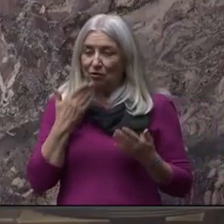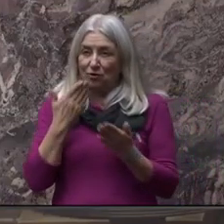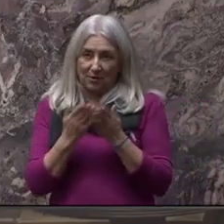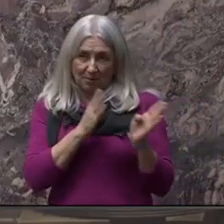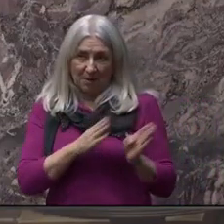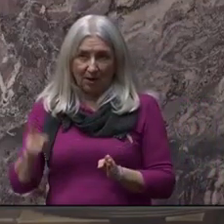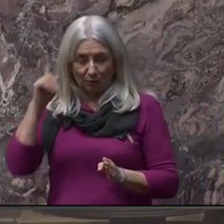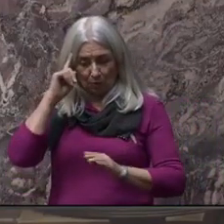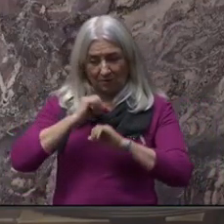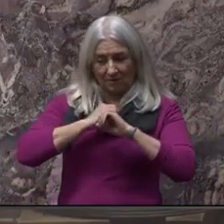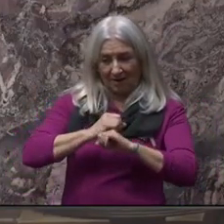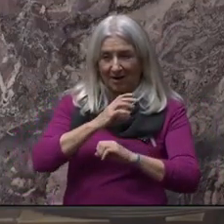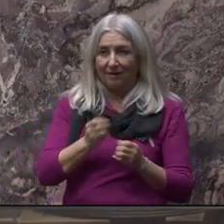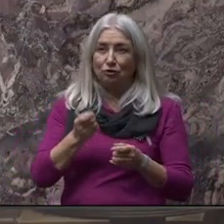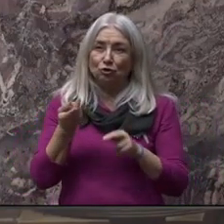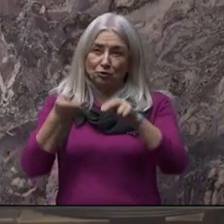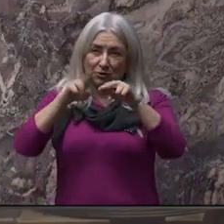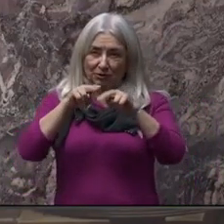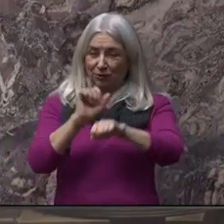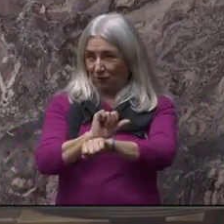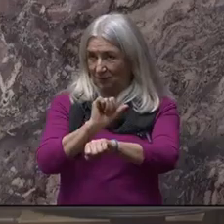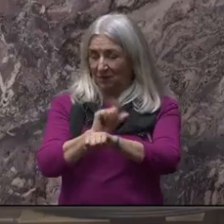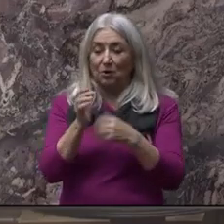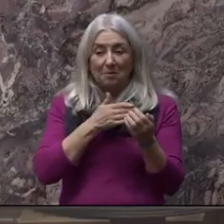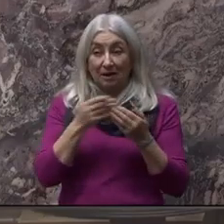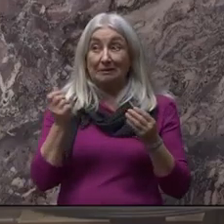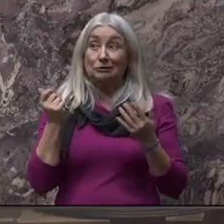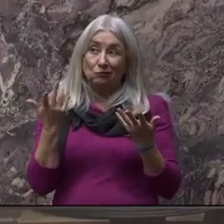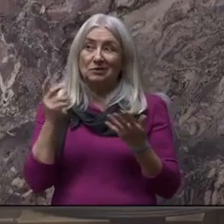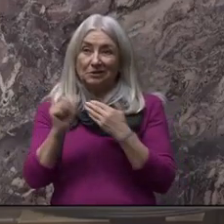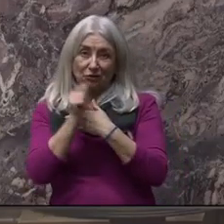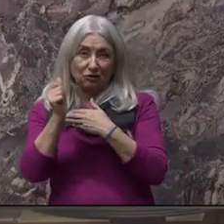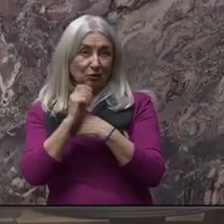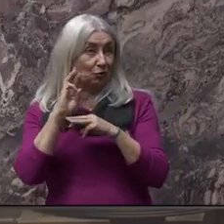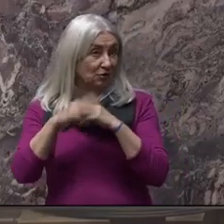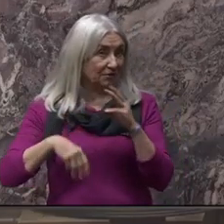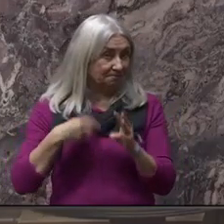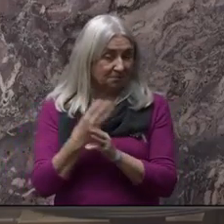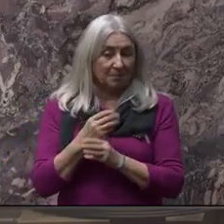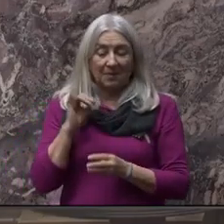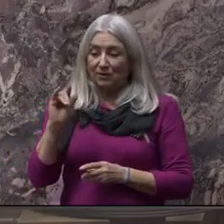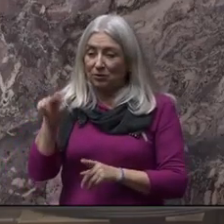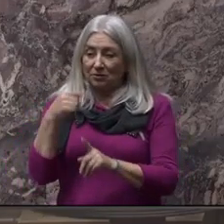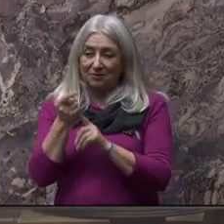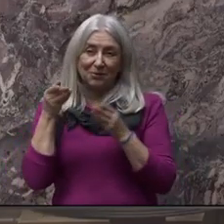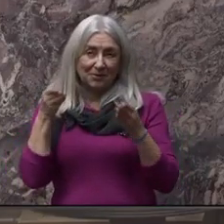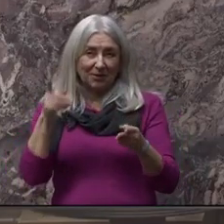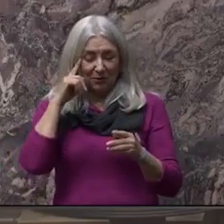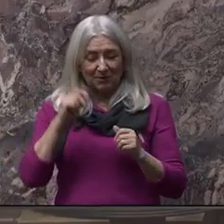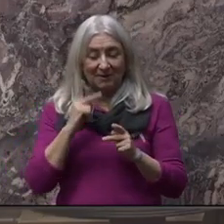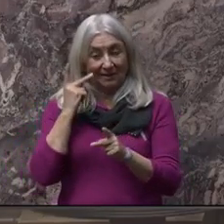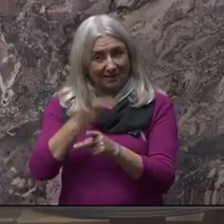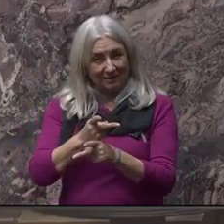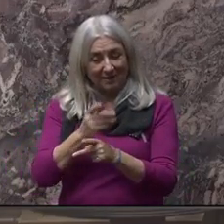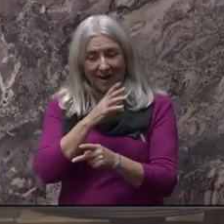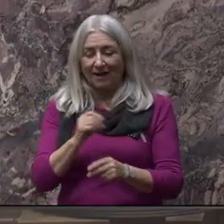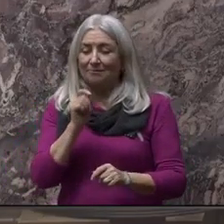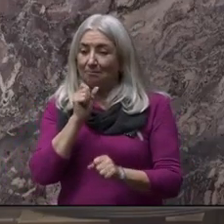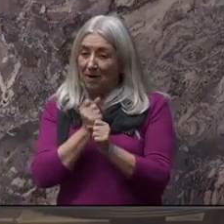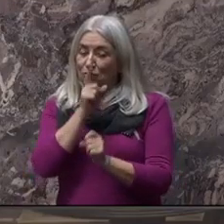our province, despite the risks around us. That is the only way to sustain and ensure